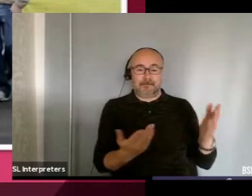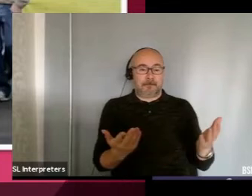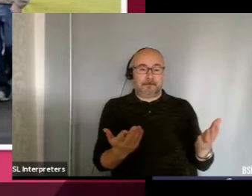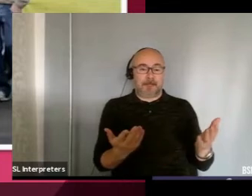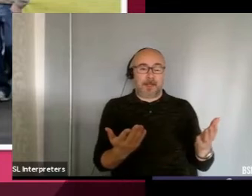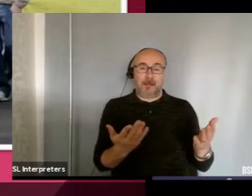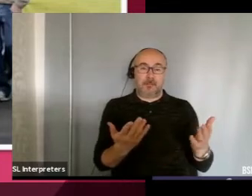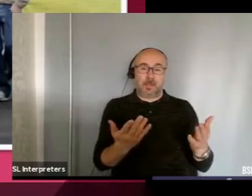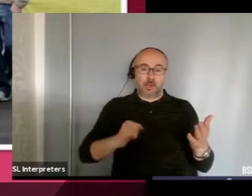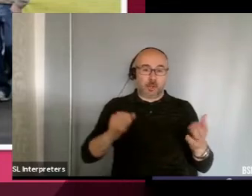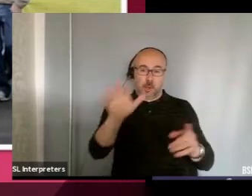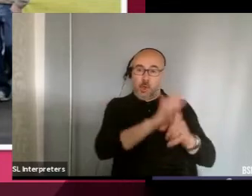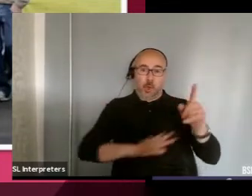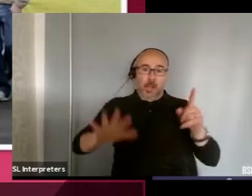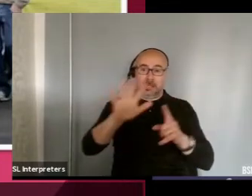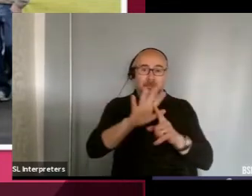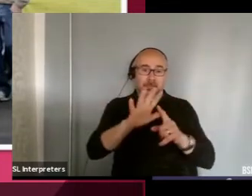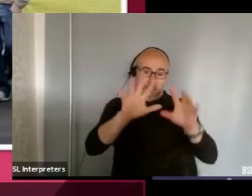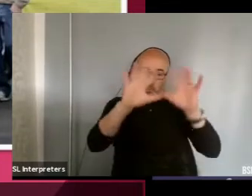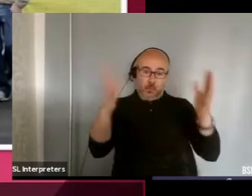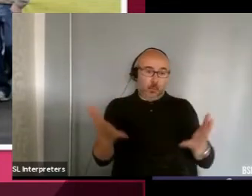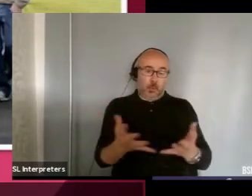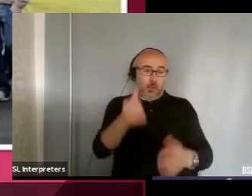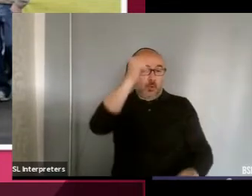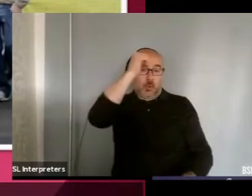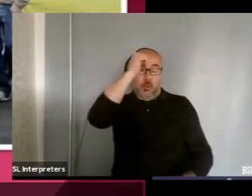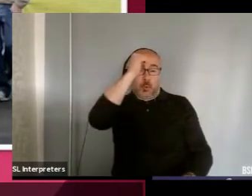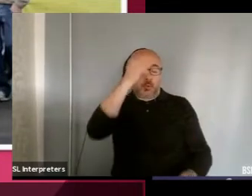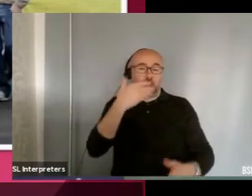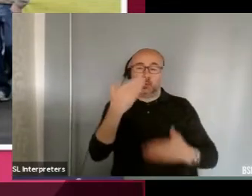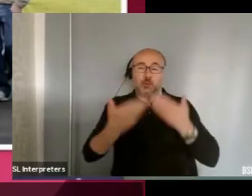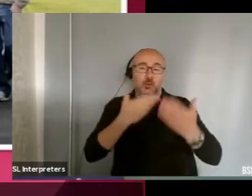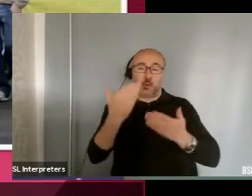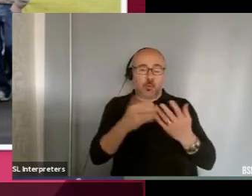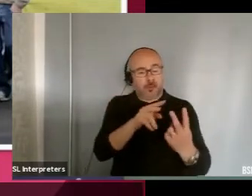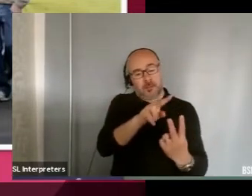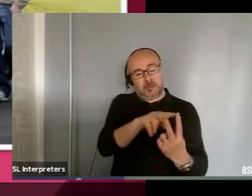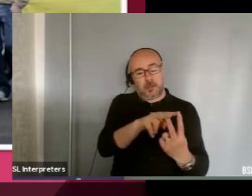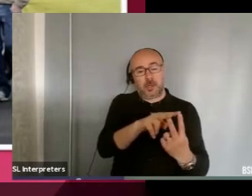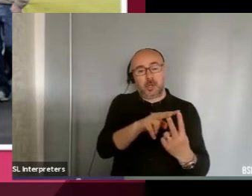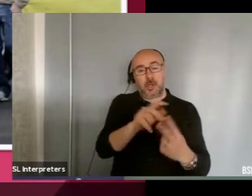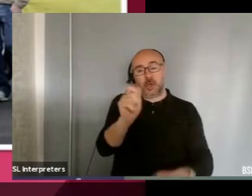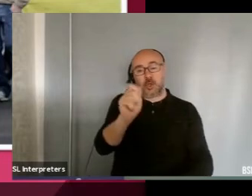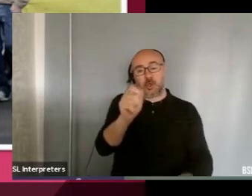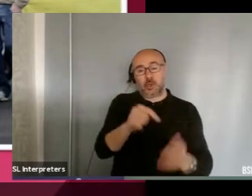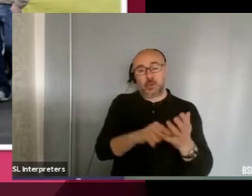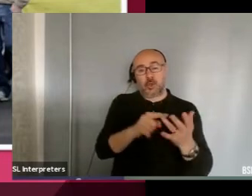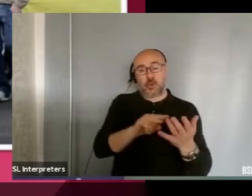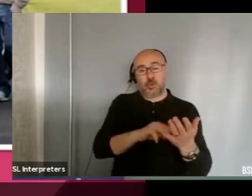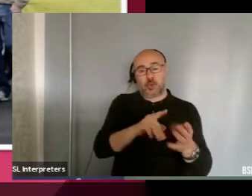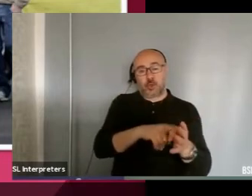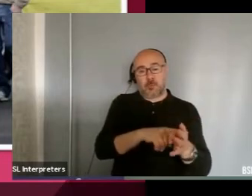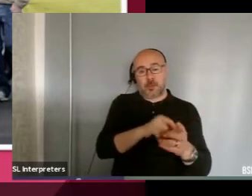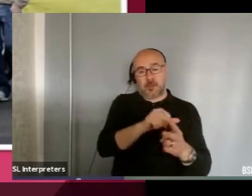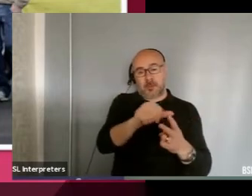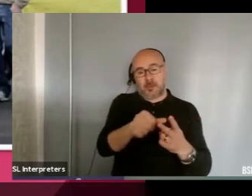globe that doesn't know the story of Tommy and Joan, but I wanted to set the right tone today by just looking at these